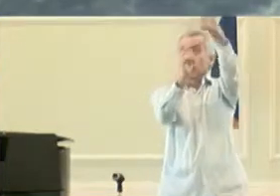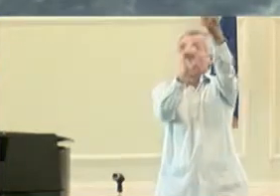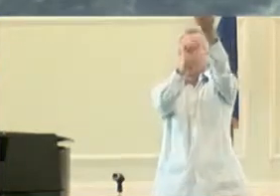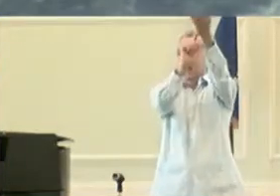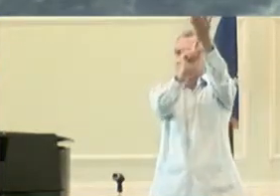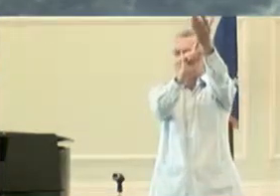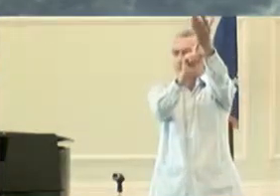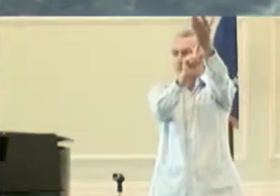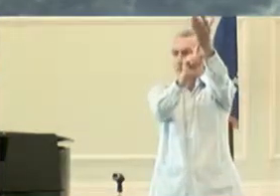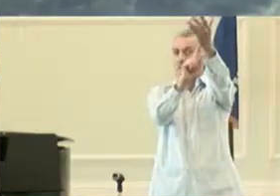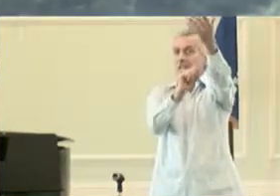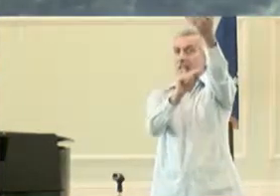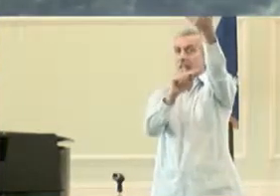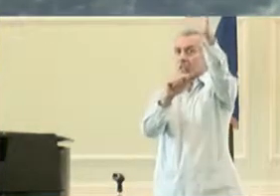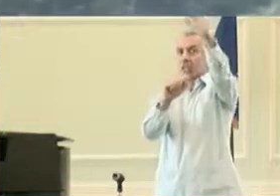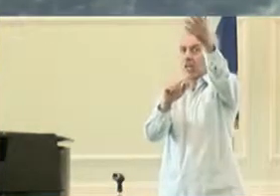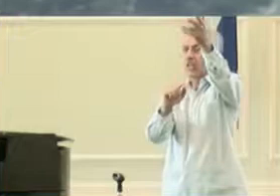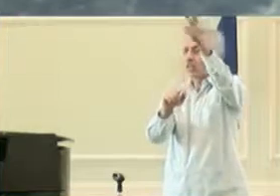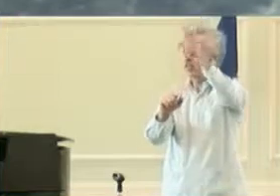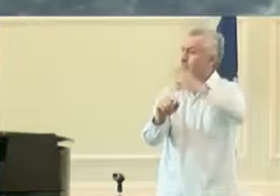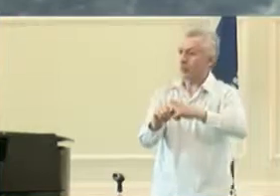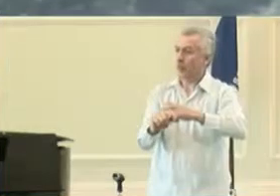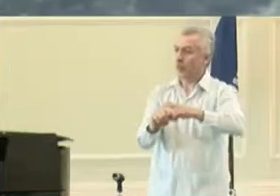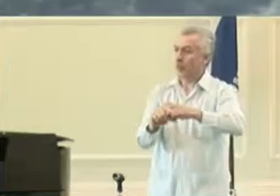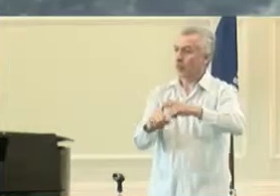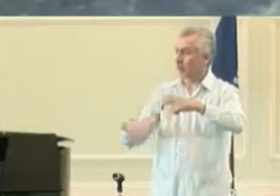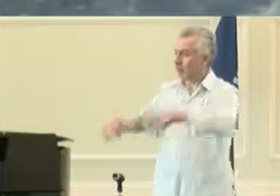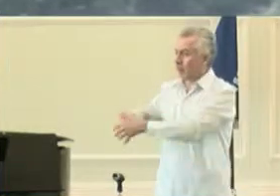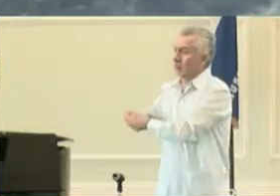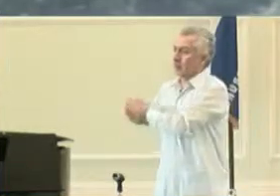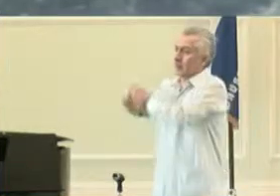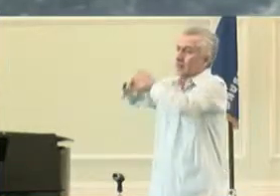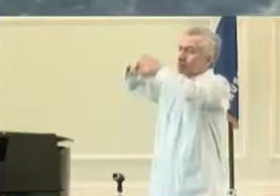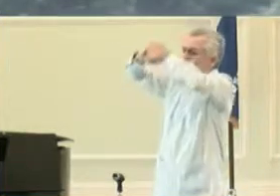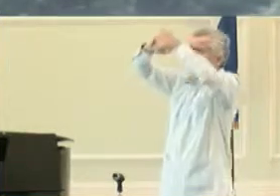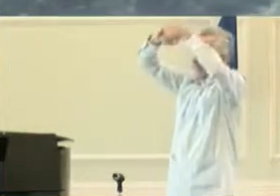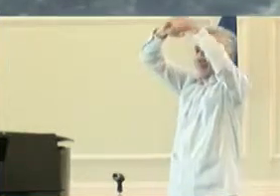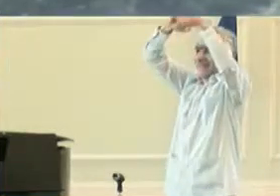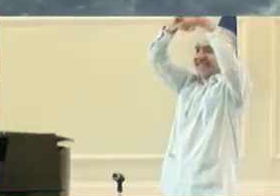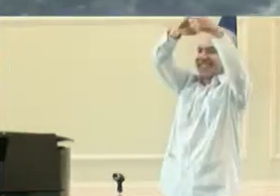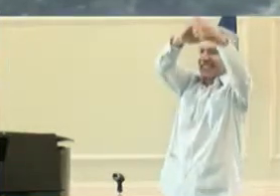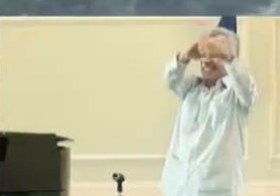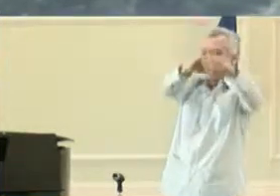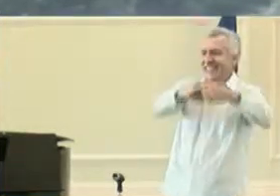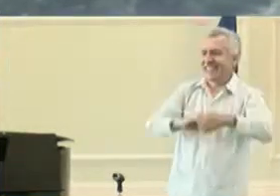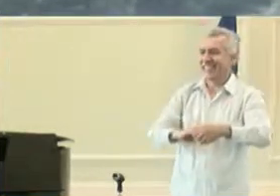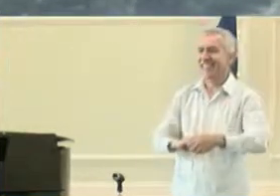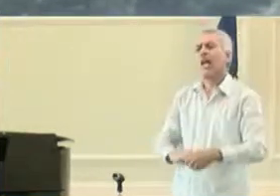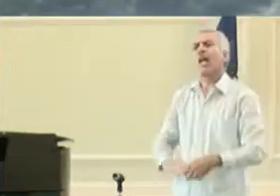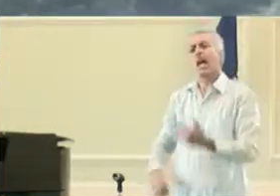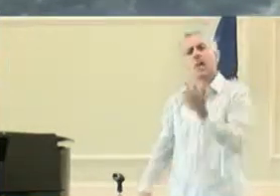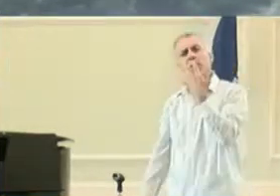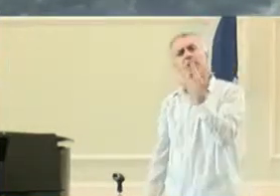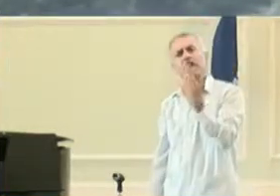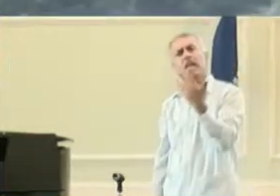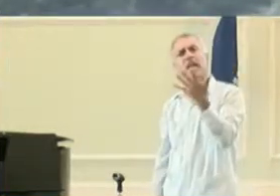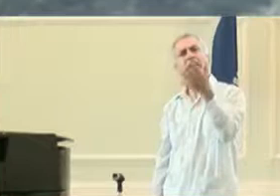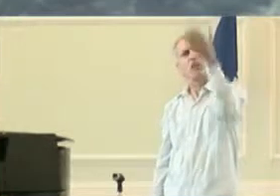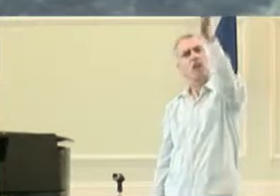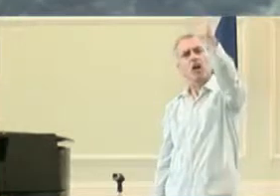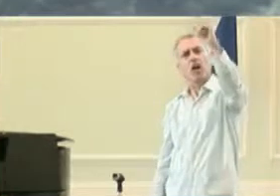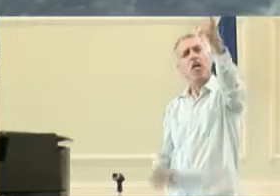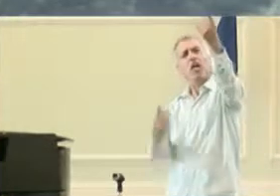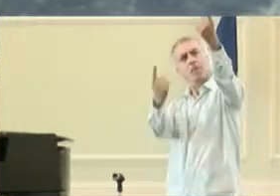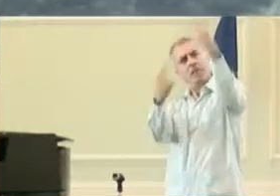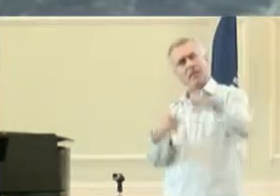come up to him. Amen? So many times we want God to come down to our level.